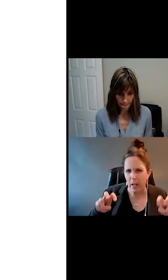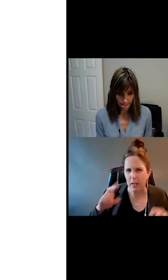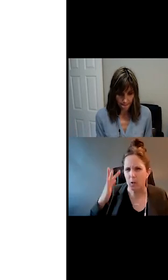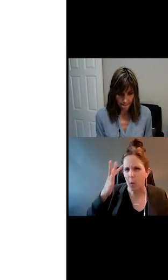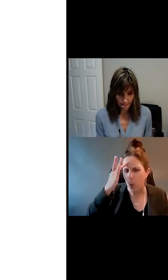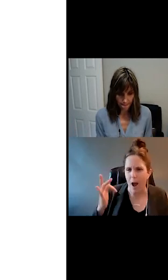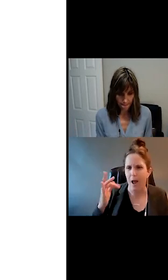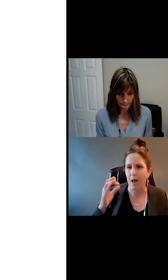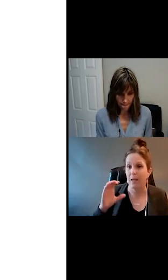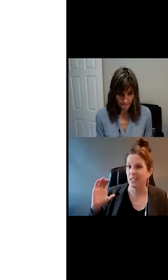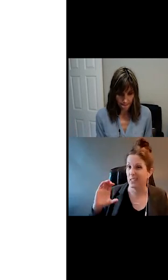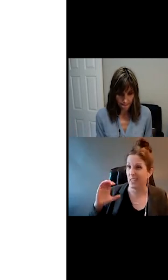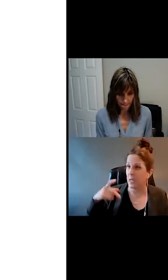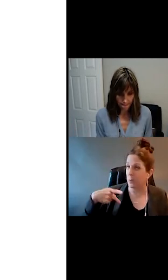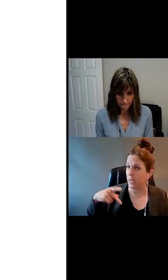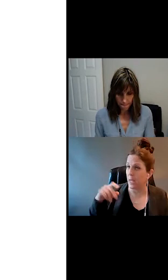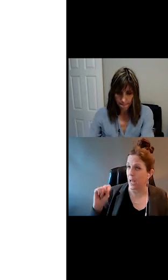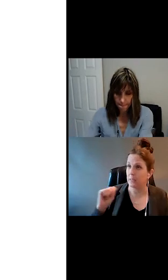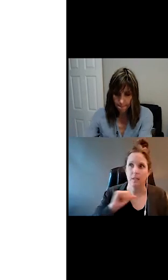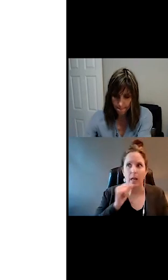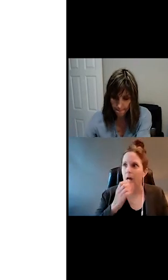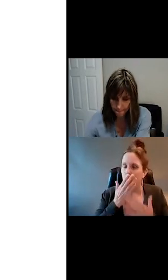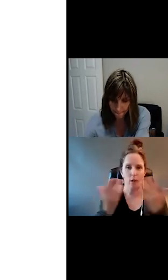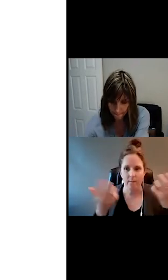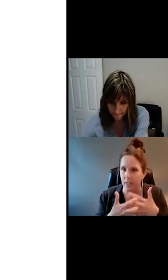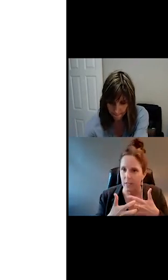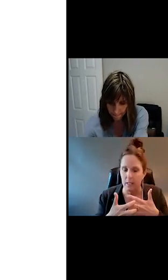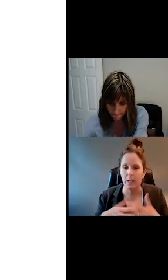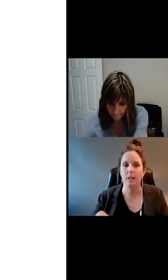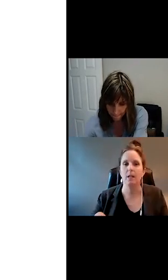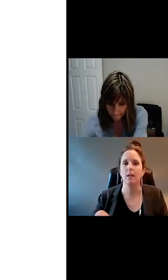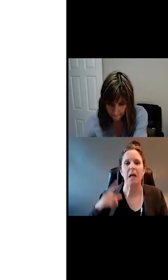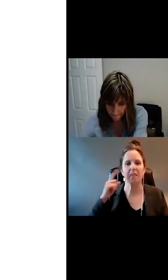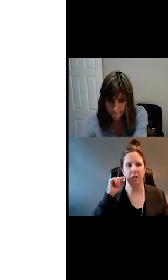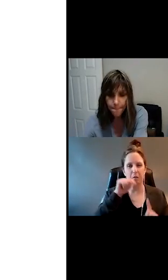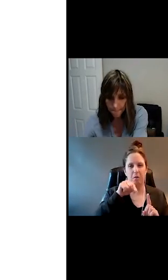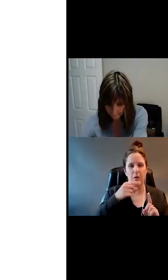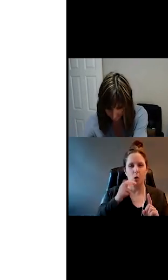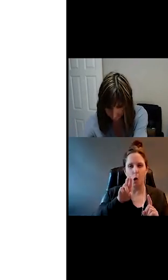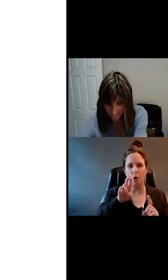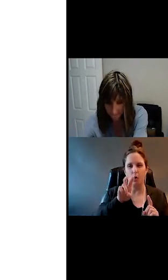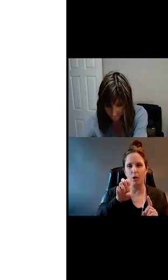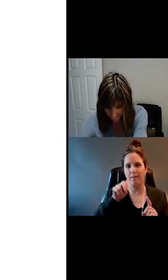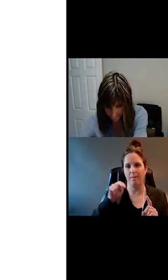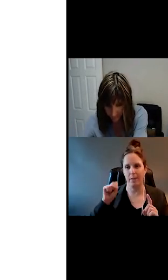fit initially. I think talking more about Dr. Evans' program.